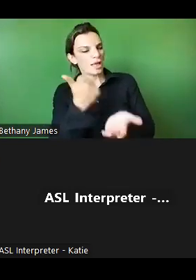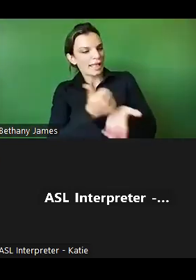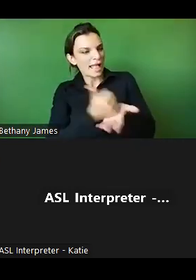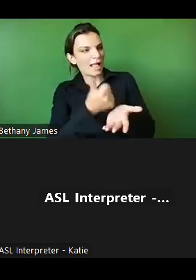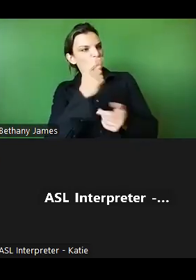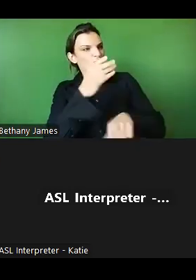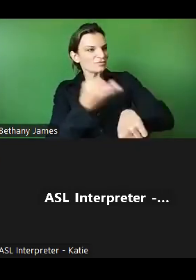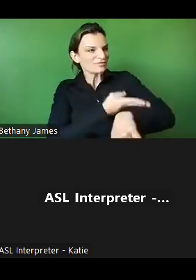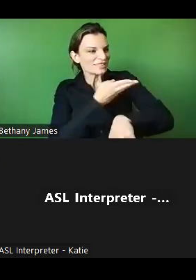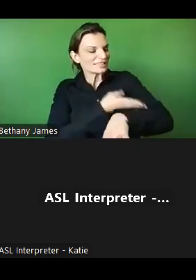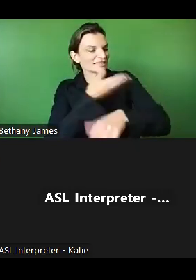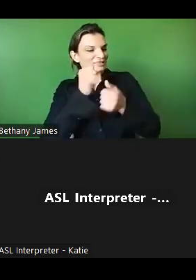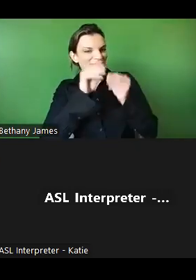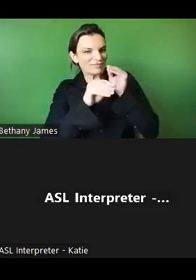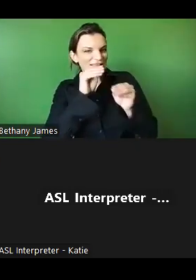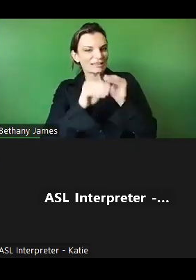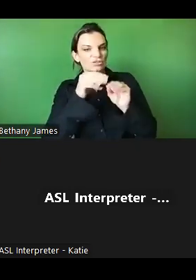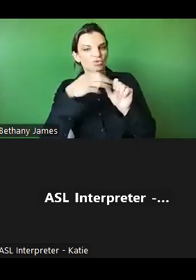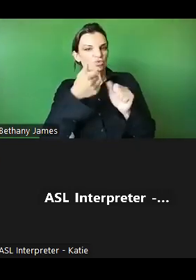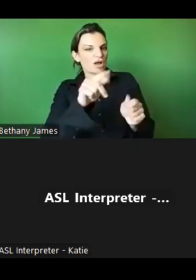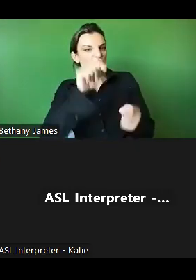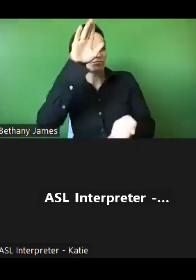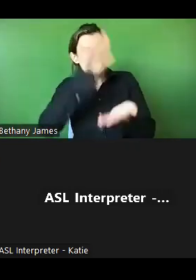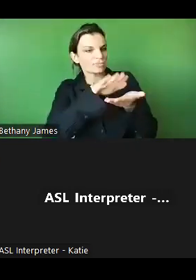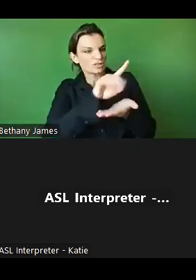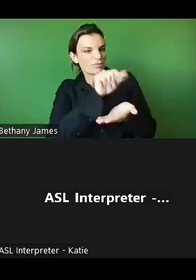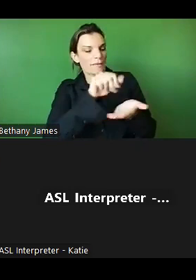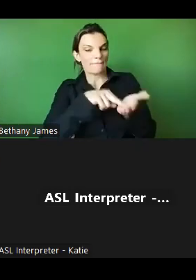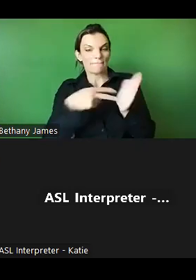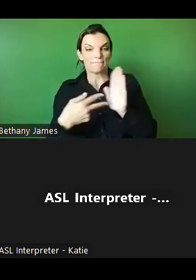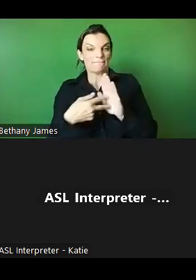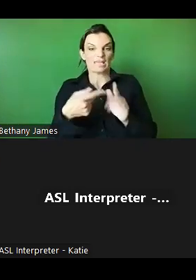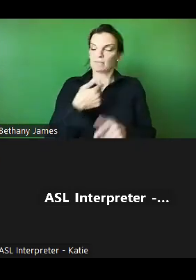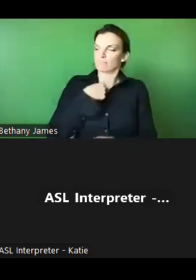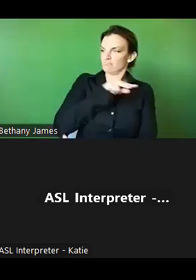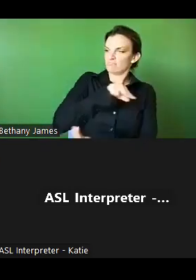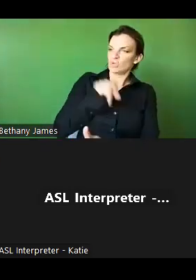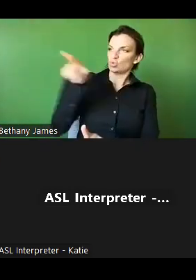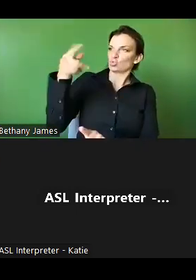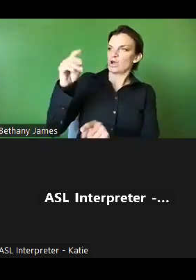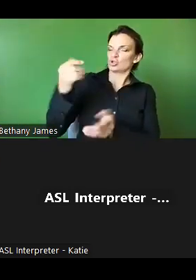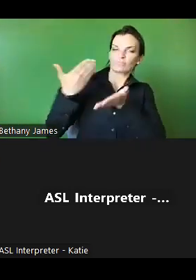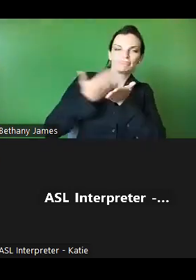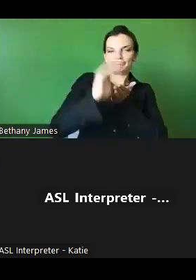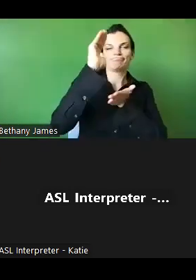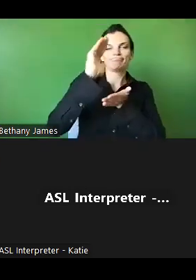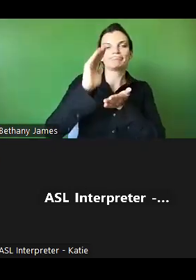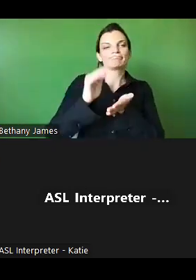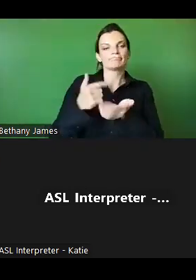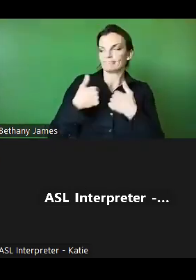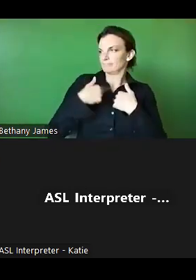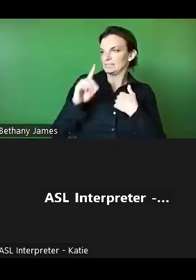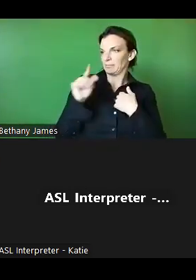it is actually, the viewpoint goes, you're trying to eliminate people with disabilities. And